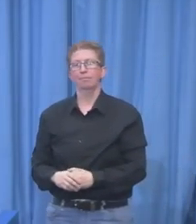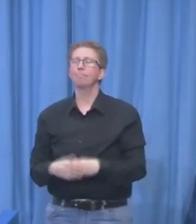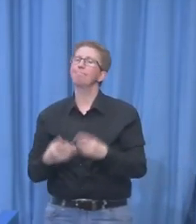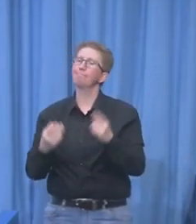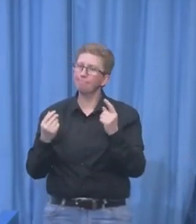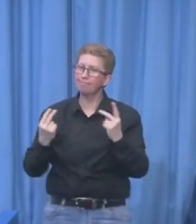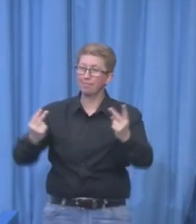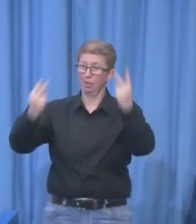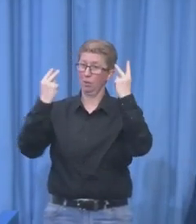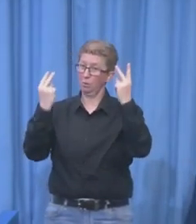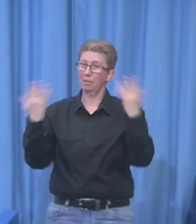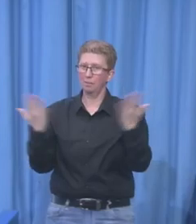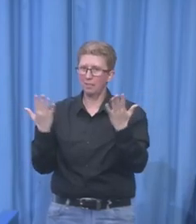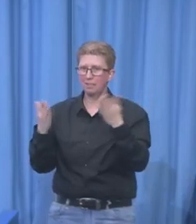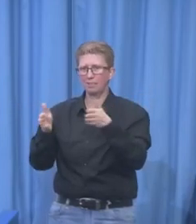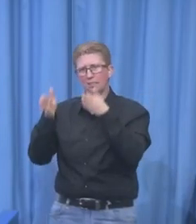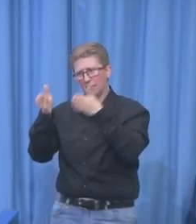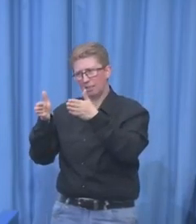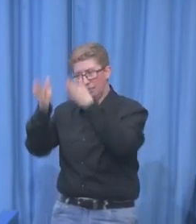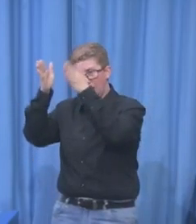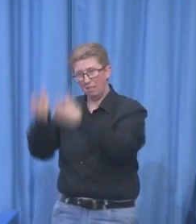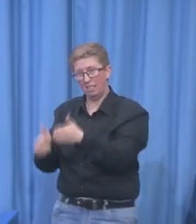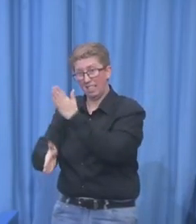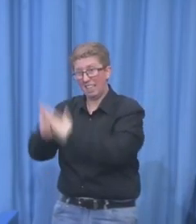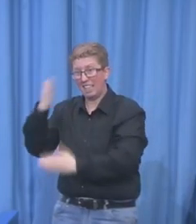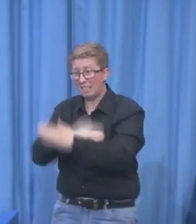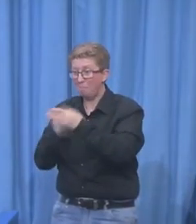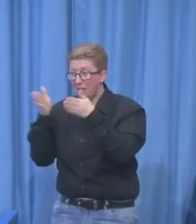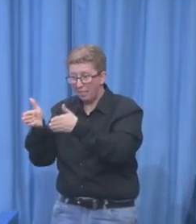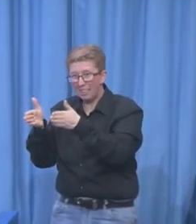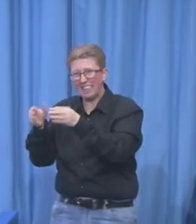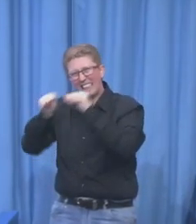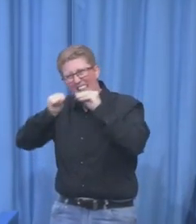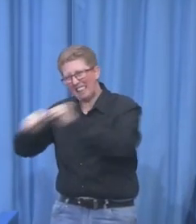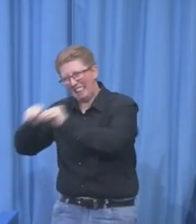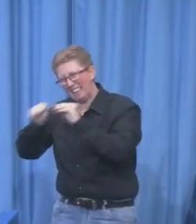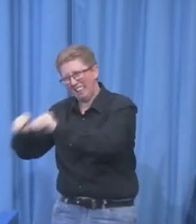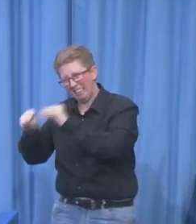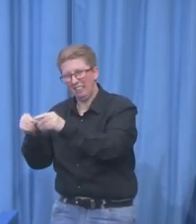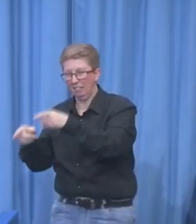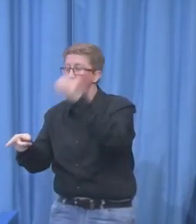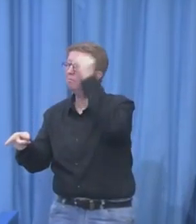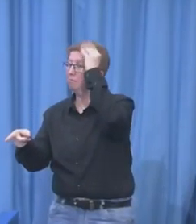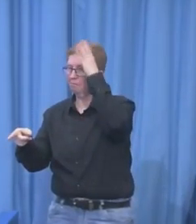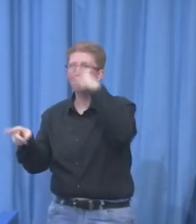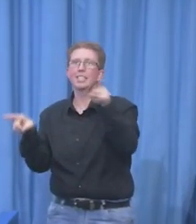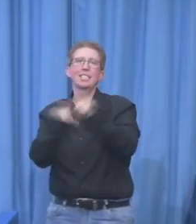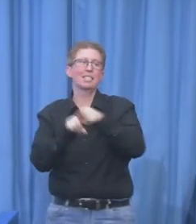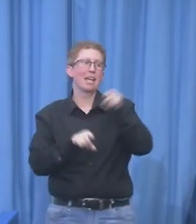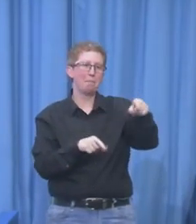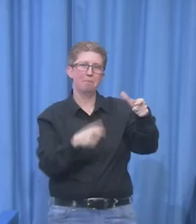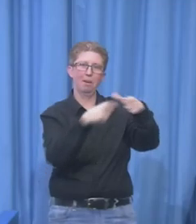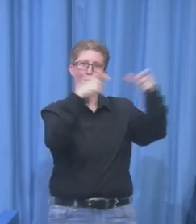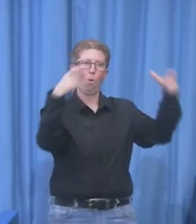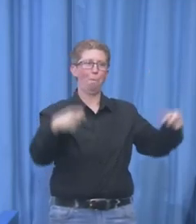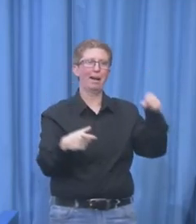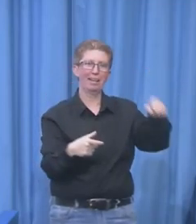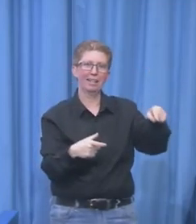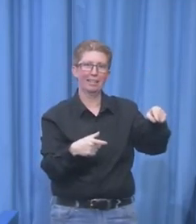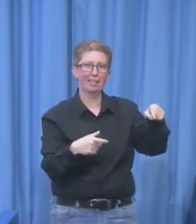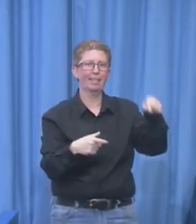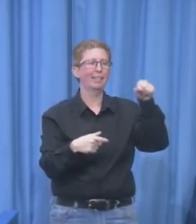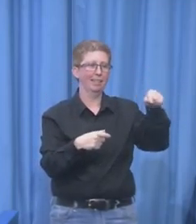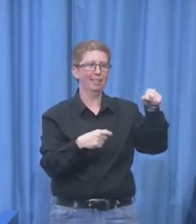easy to do it, and we need the organization that they would like to be part of it. And later we'll talk about how can we recruit